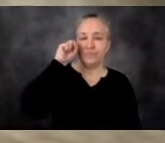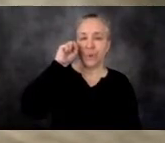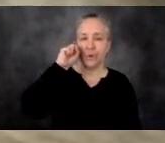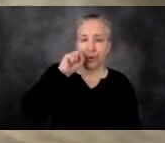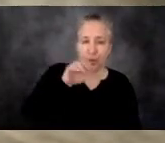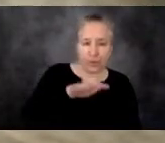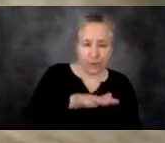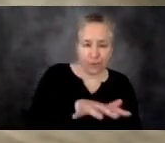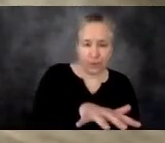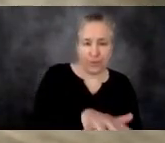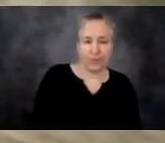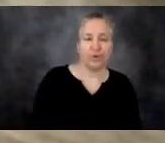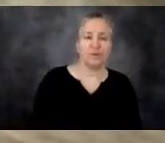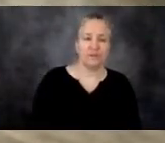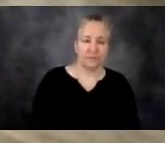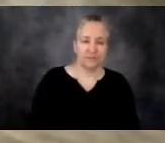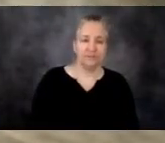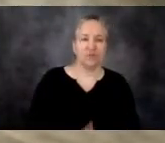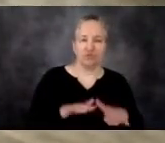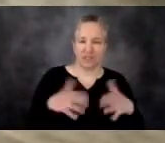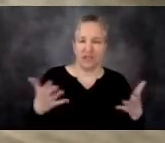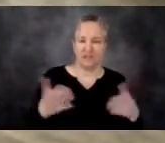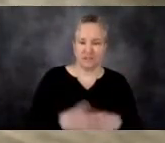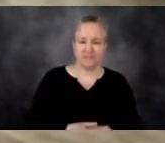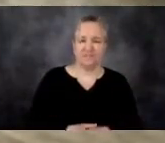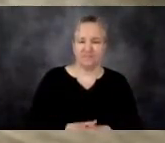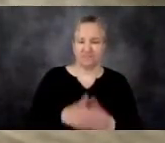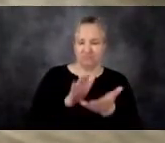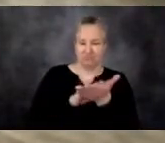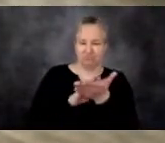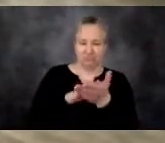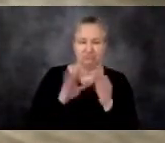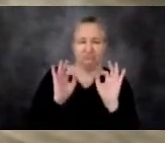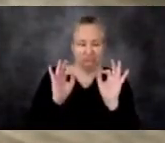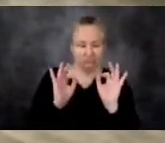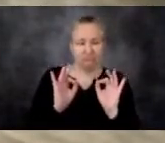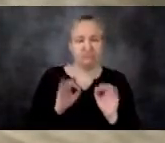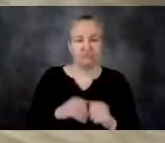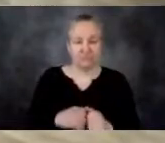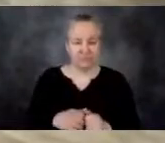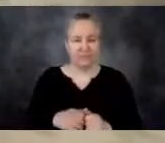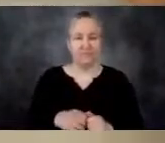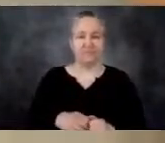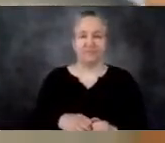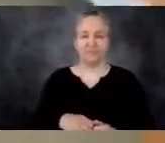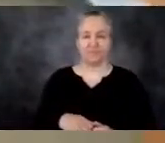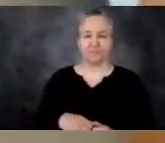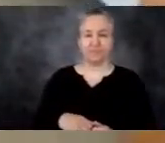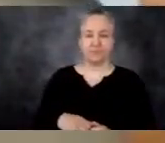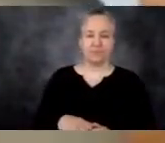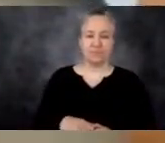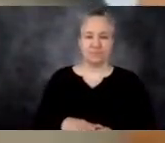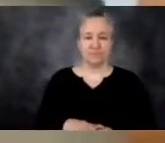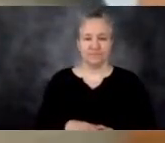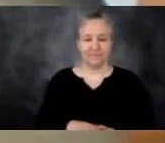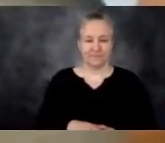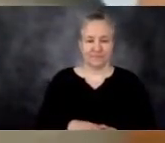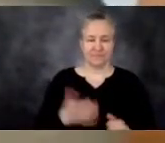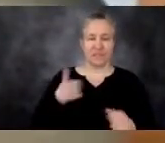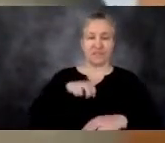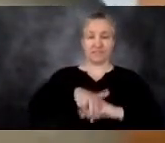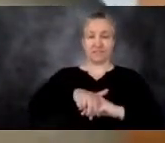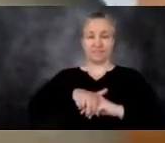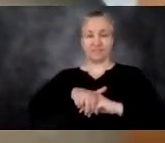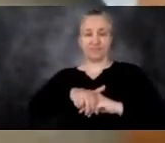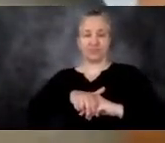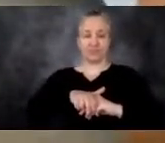And exhale, relax. Nice job. Bring that foot back up to the top. Sitting up really